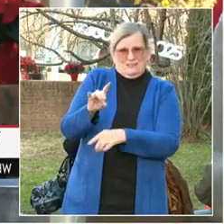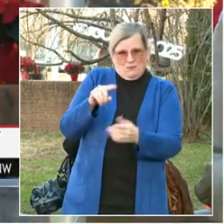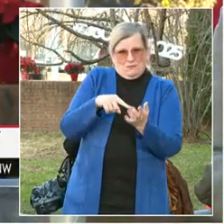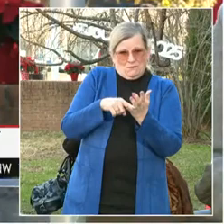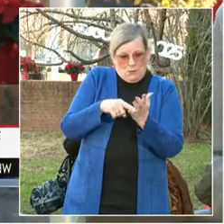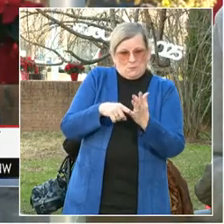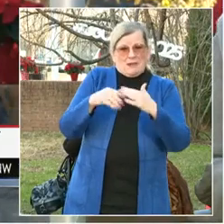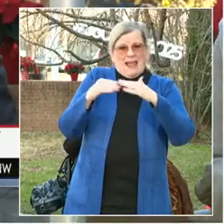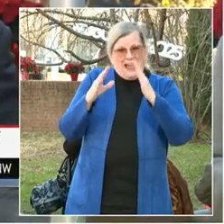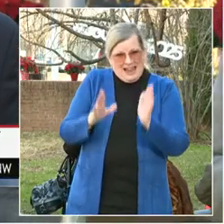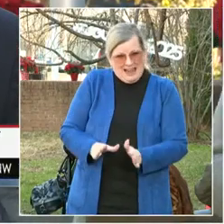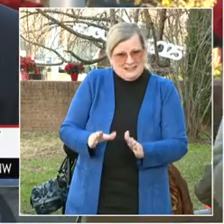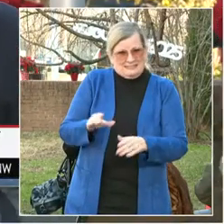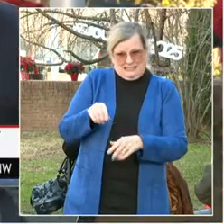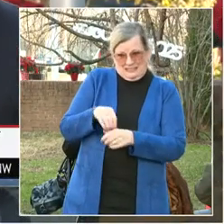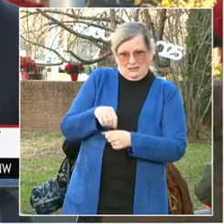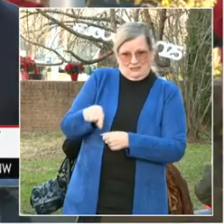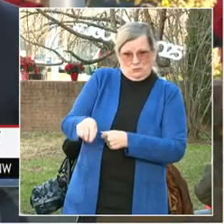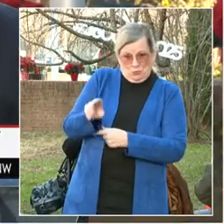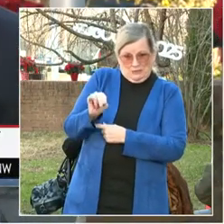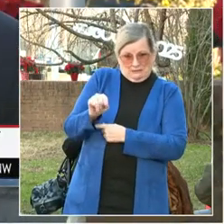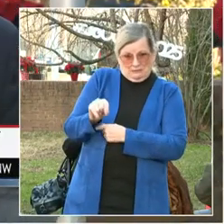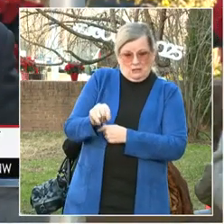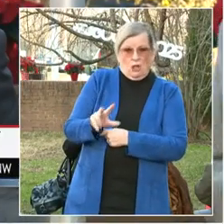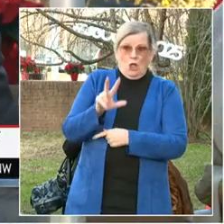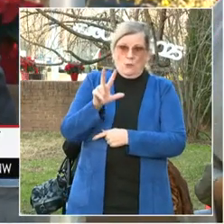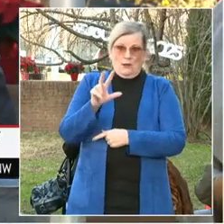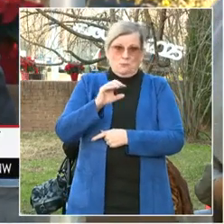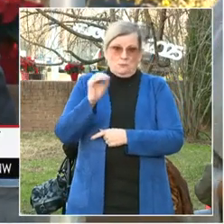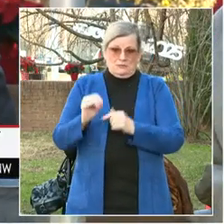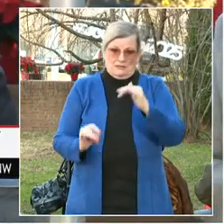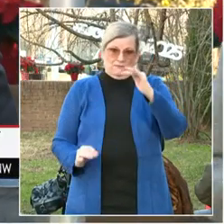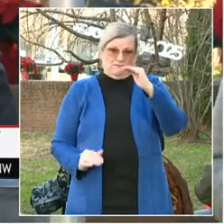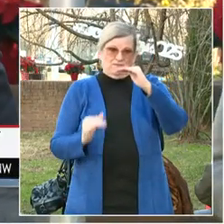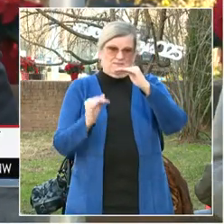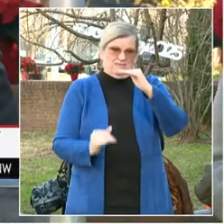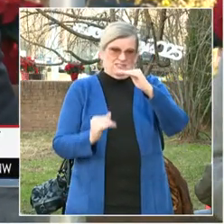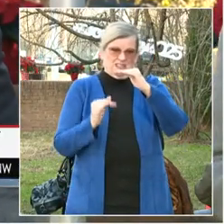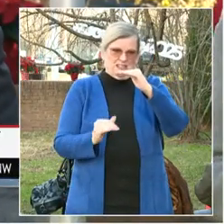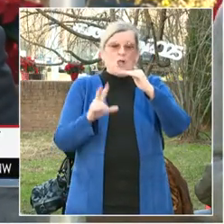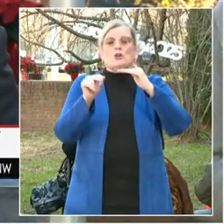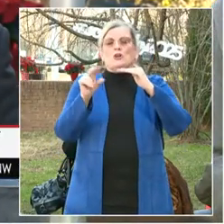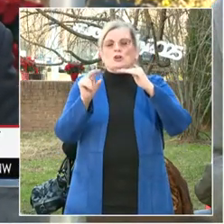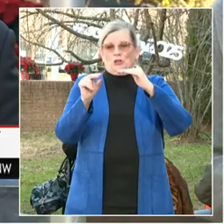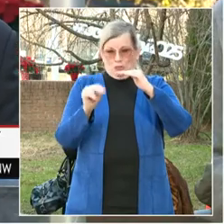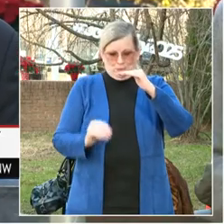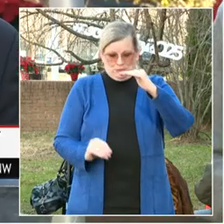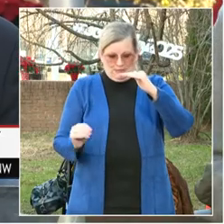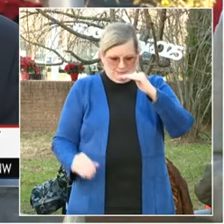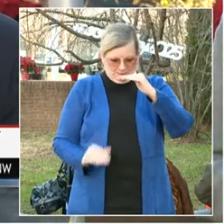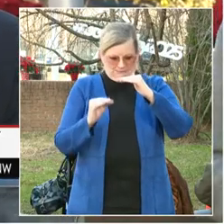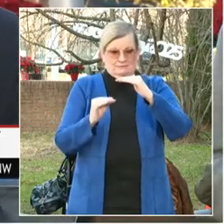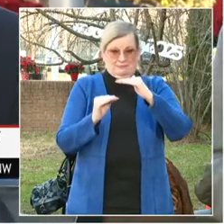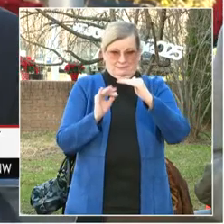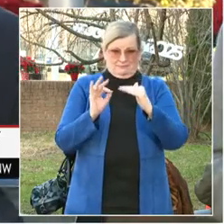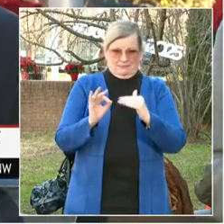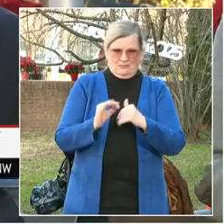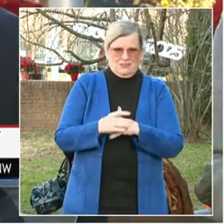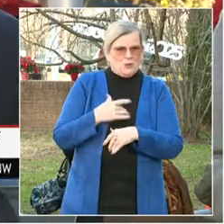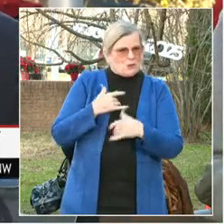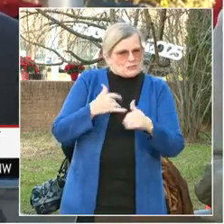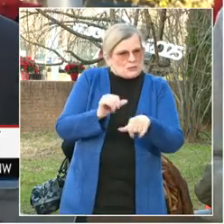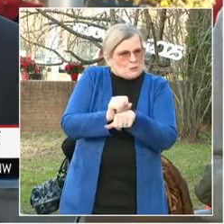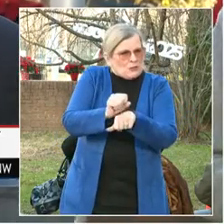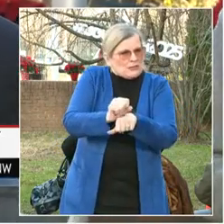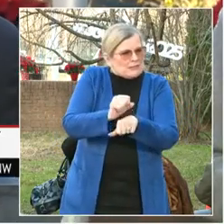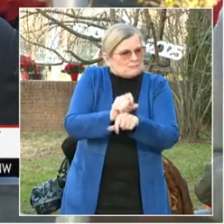So that means we're about 30% of the way there. So we have more work to do. So Andrew Trublay, although he's leaving us this